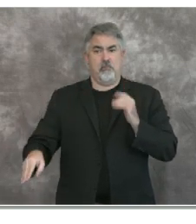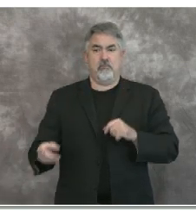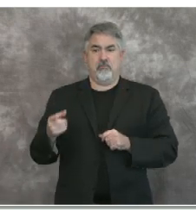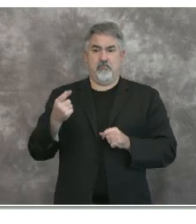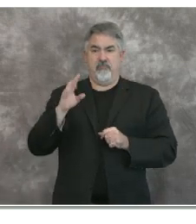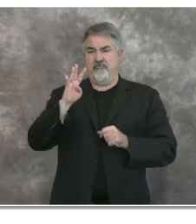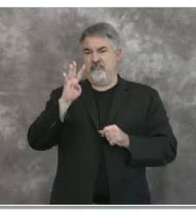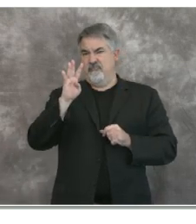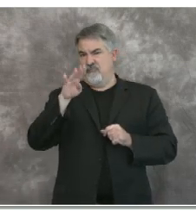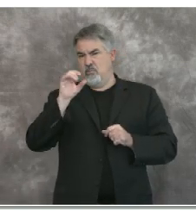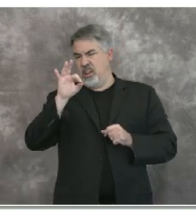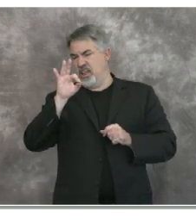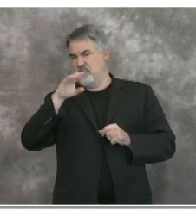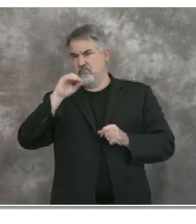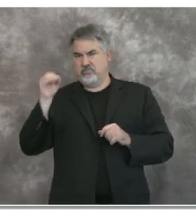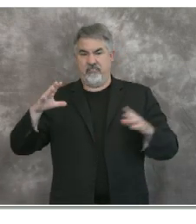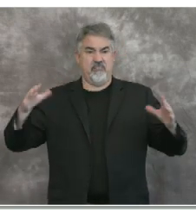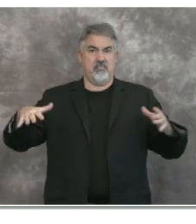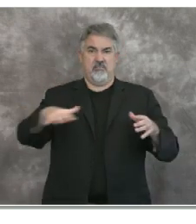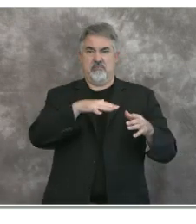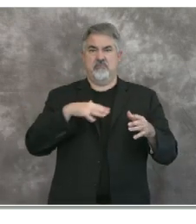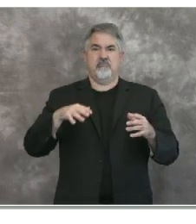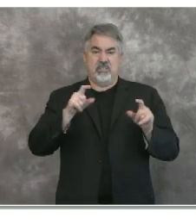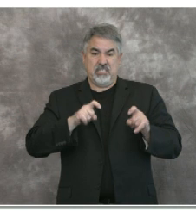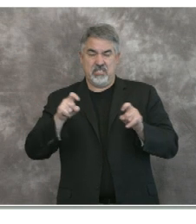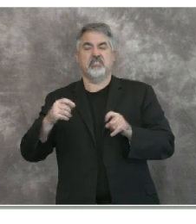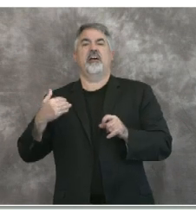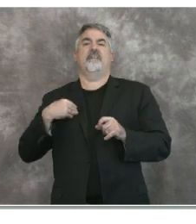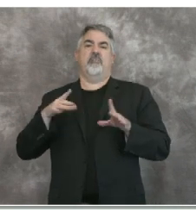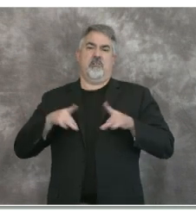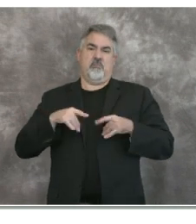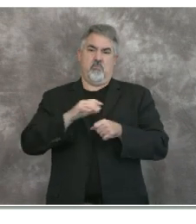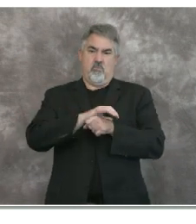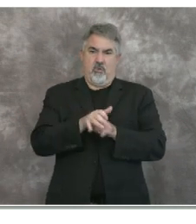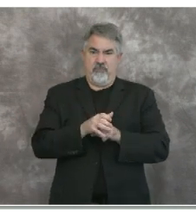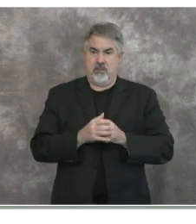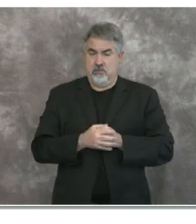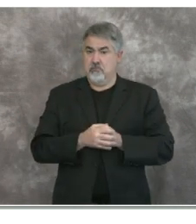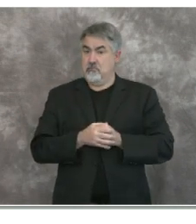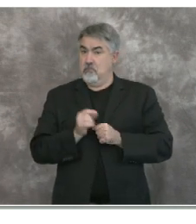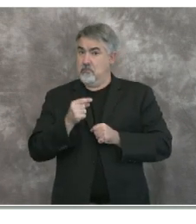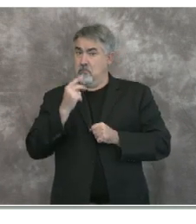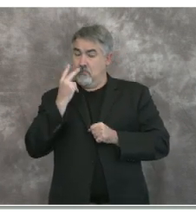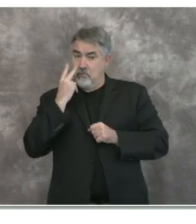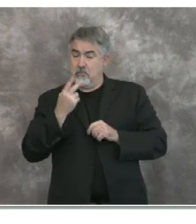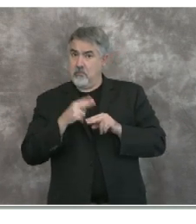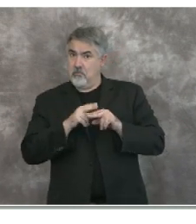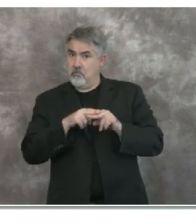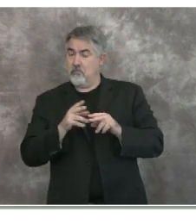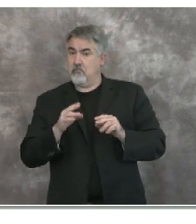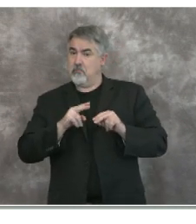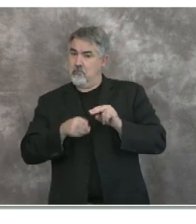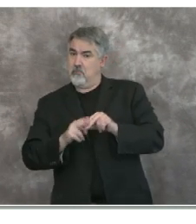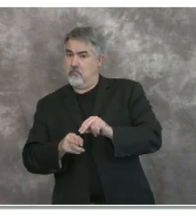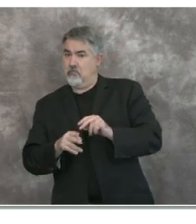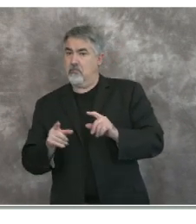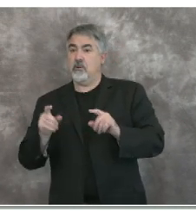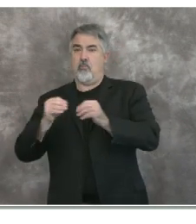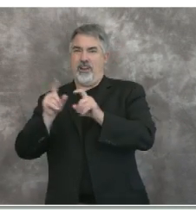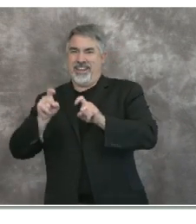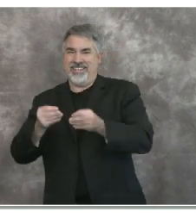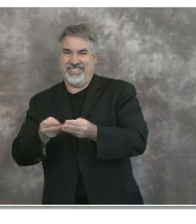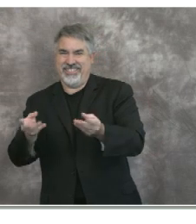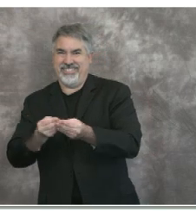4.9%. That is a trajectory we would like to continue to see, particularly as we increase testing and increase testing more